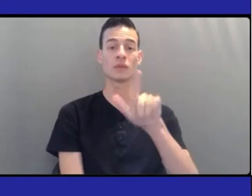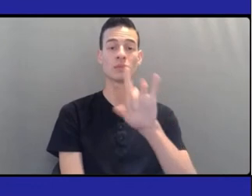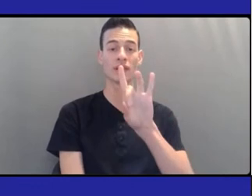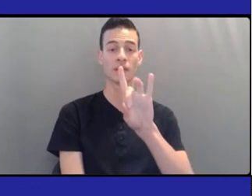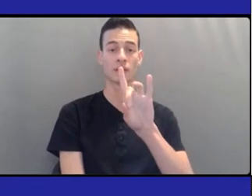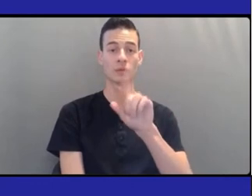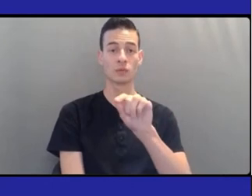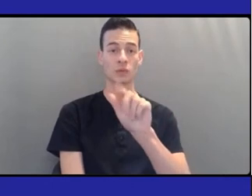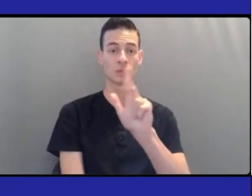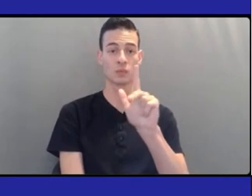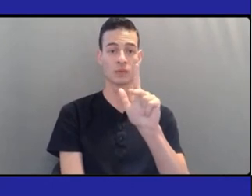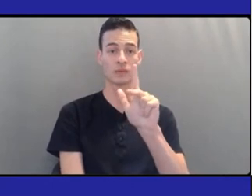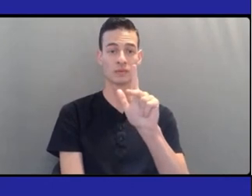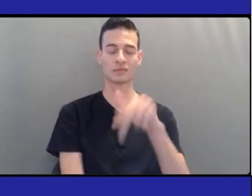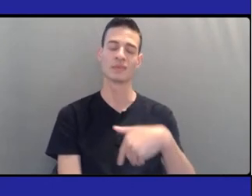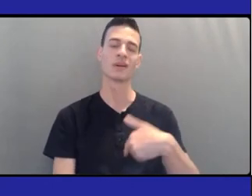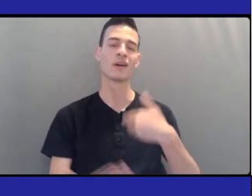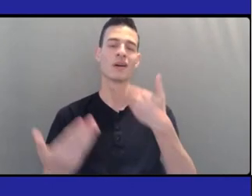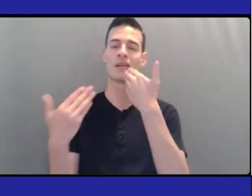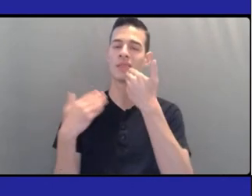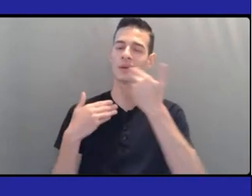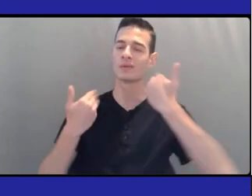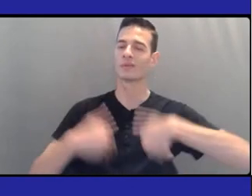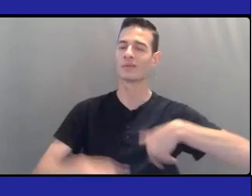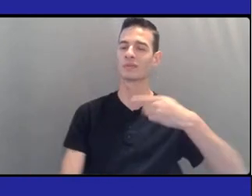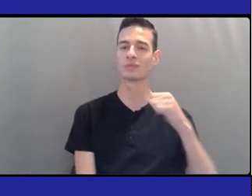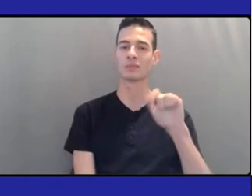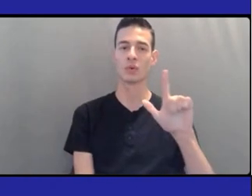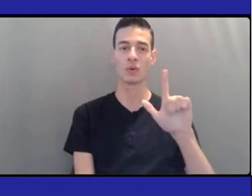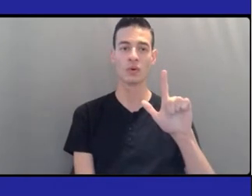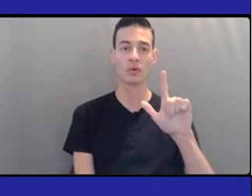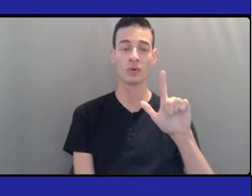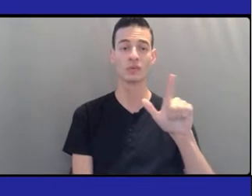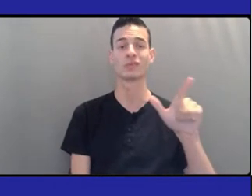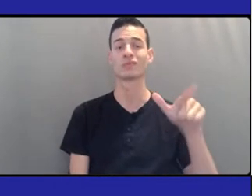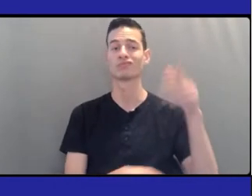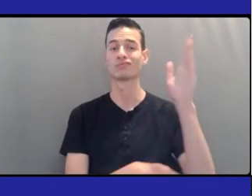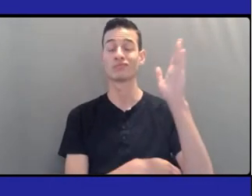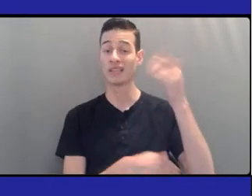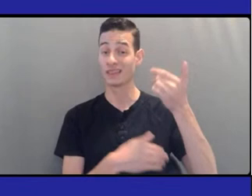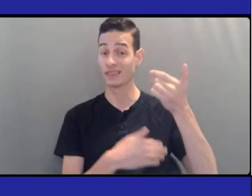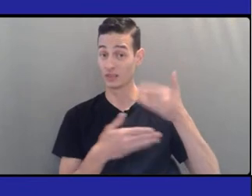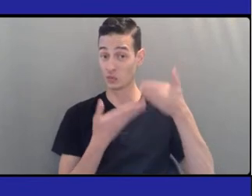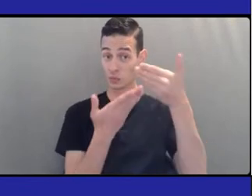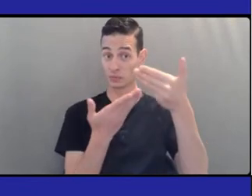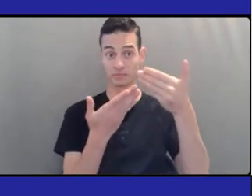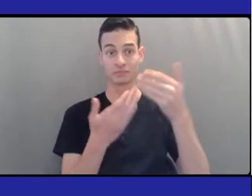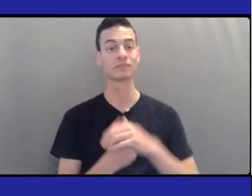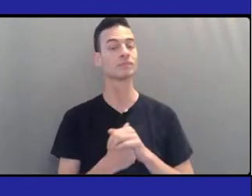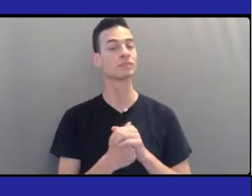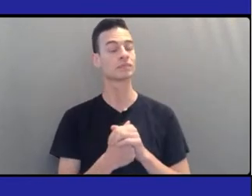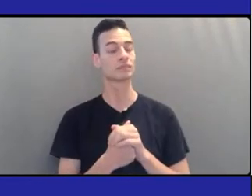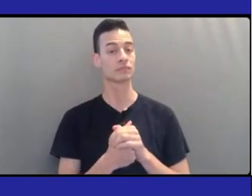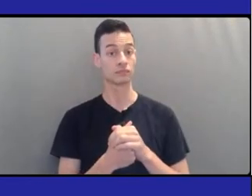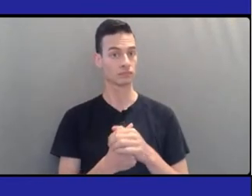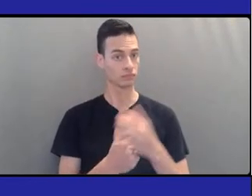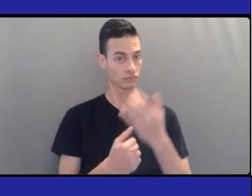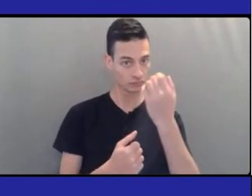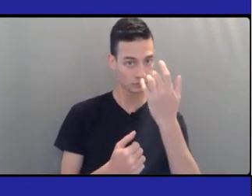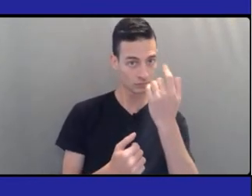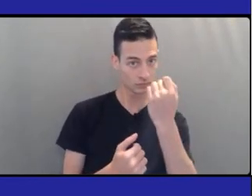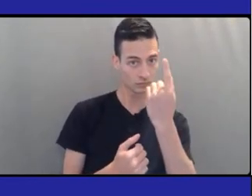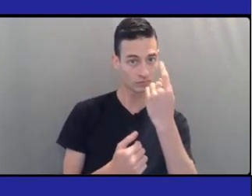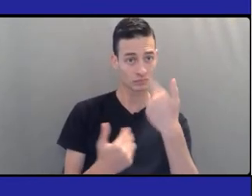you. Good afternoon. I'm Paul Albertson presenting this resolution and request. And it is a request to enter into